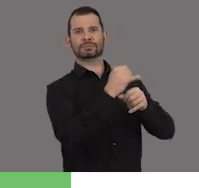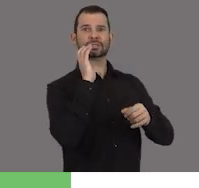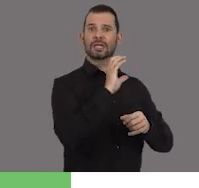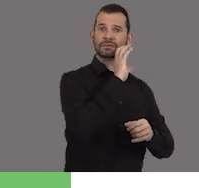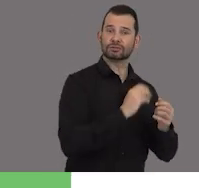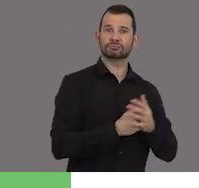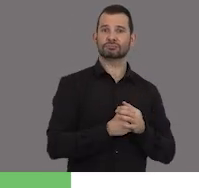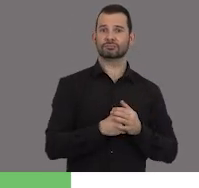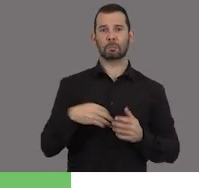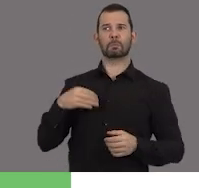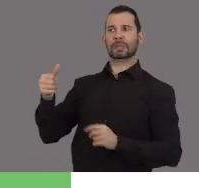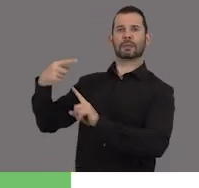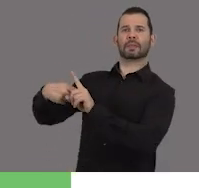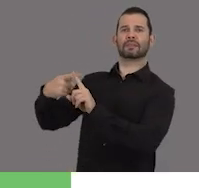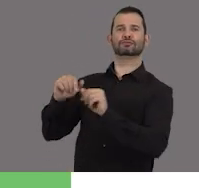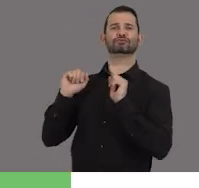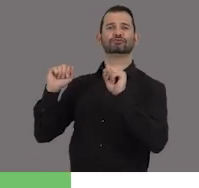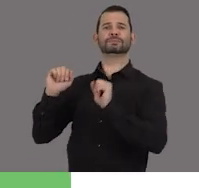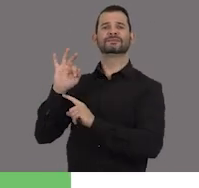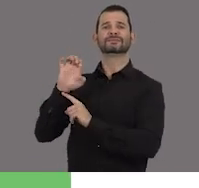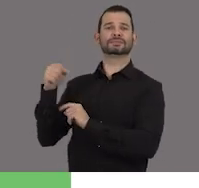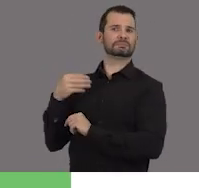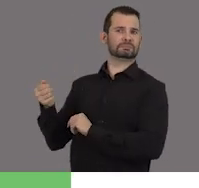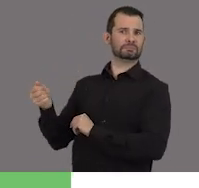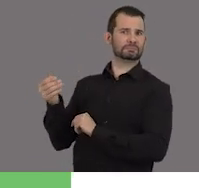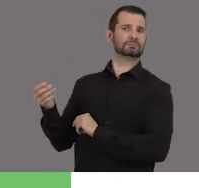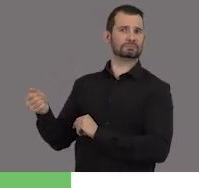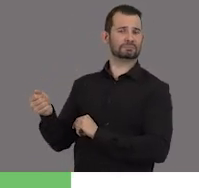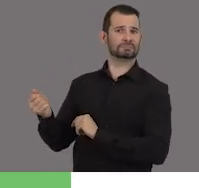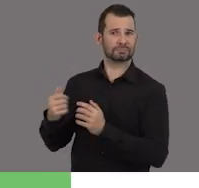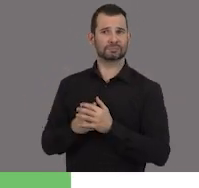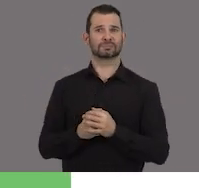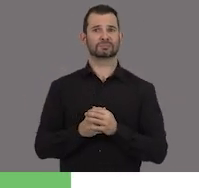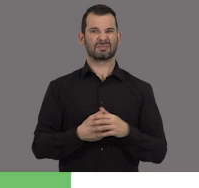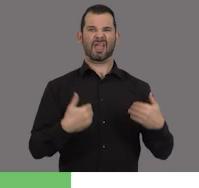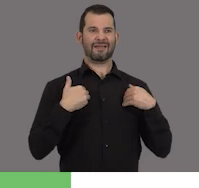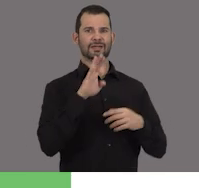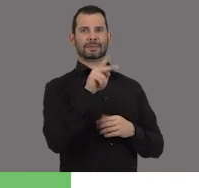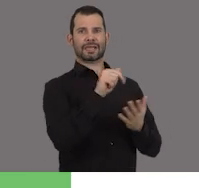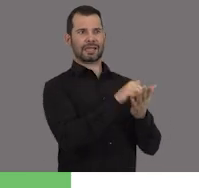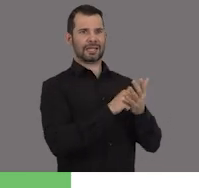the campus cafeteria. I pay monthly gym fees.